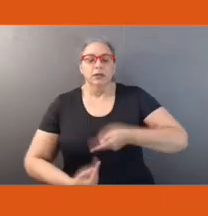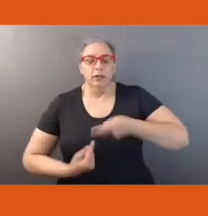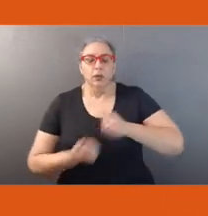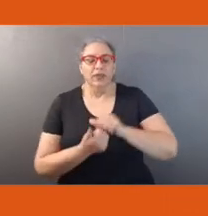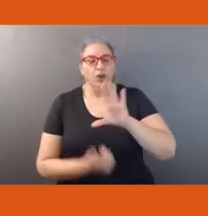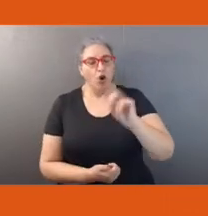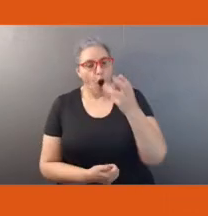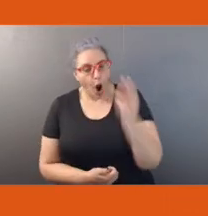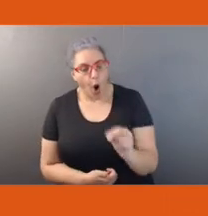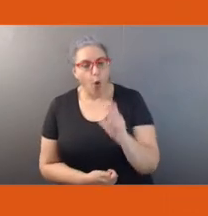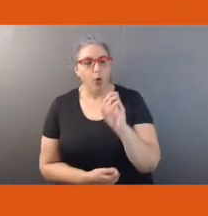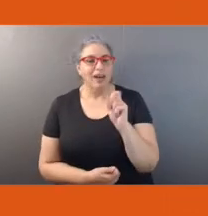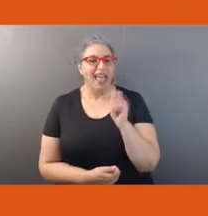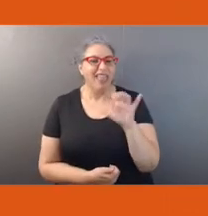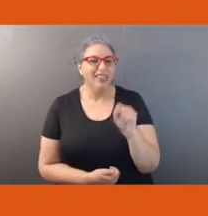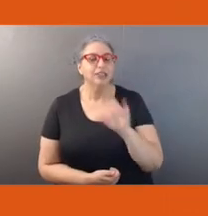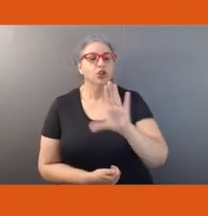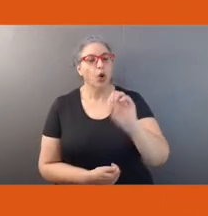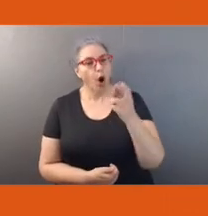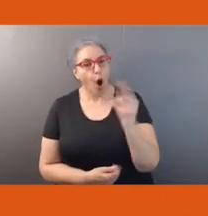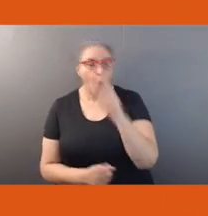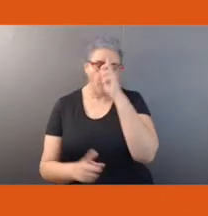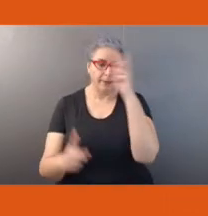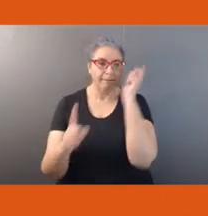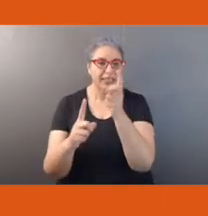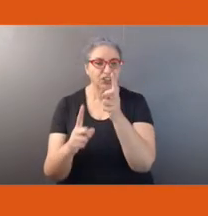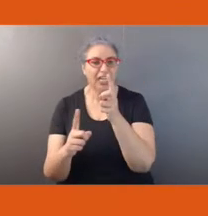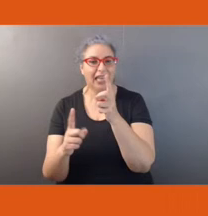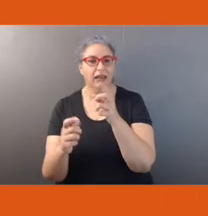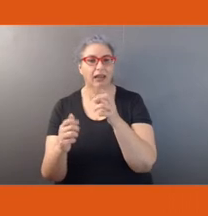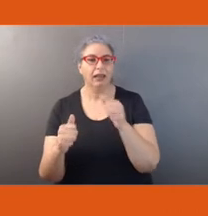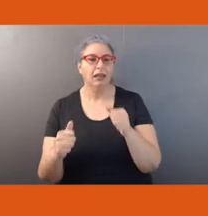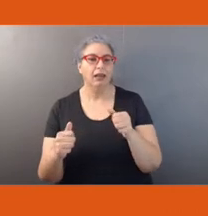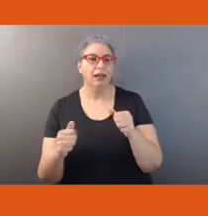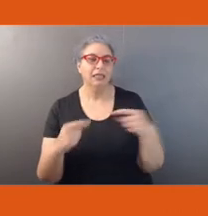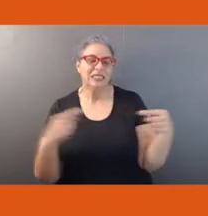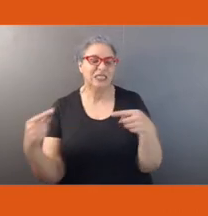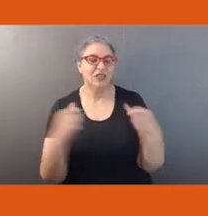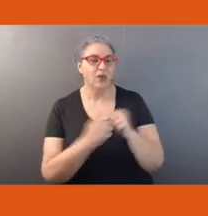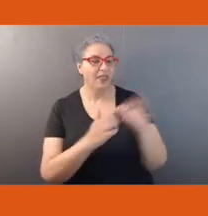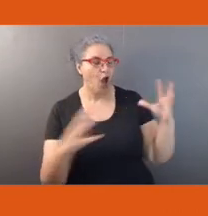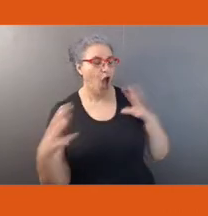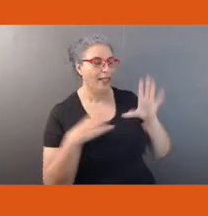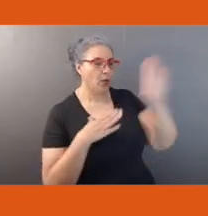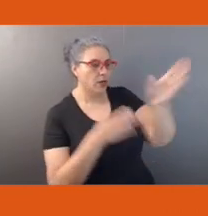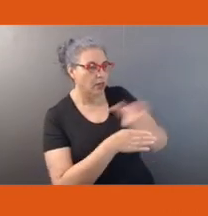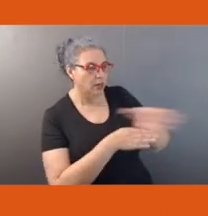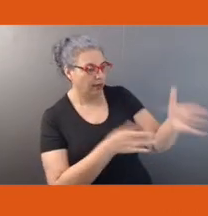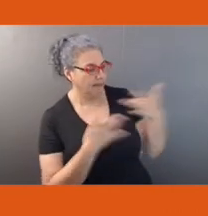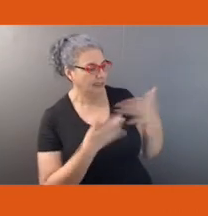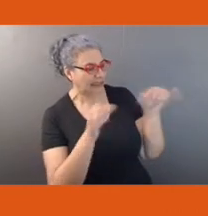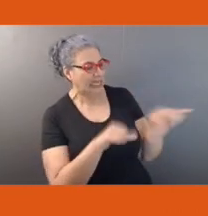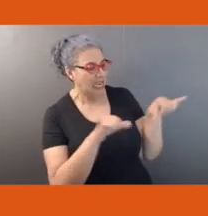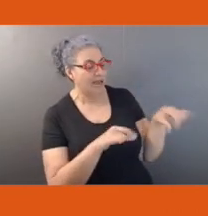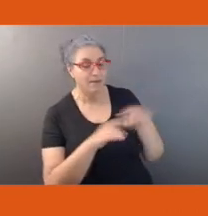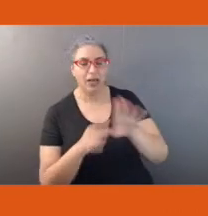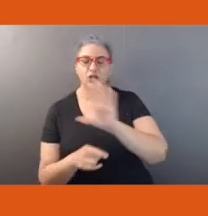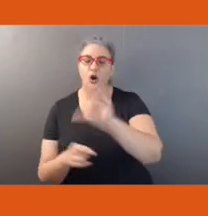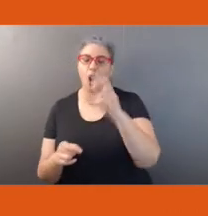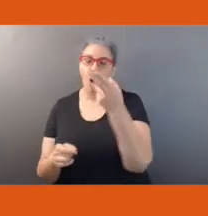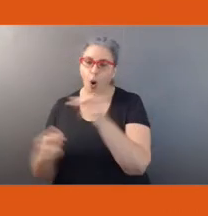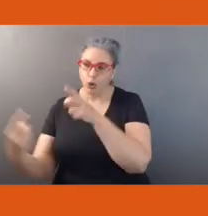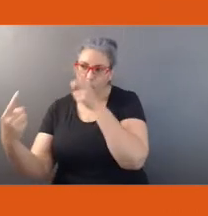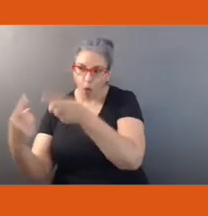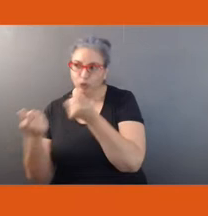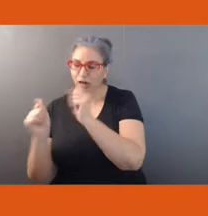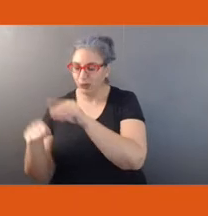mission against Hollywood's sort of practices, the modus operandi here, when informing others how to succeed in the